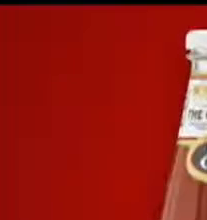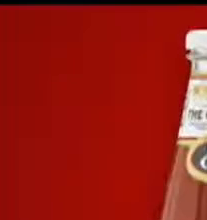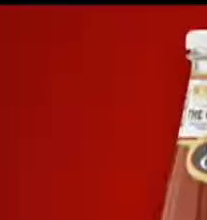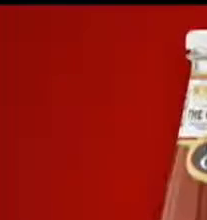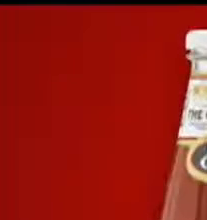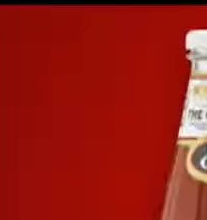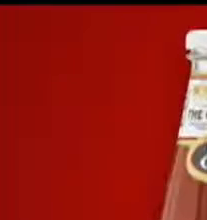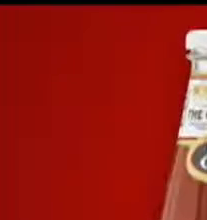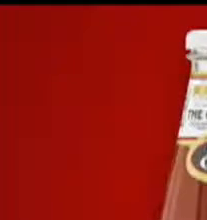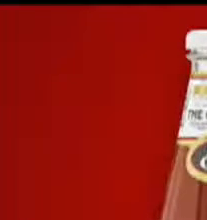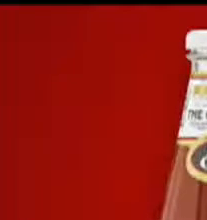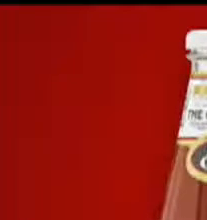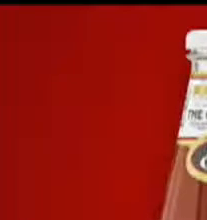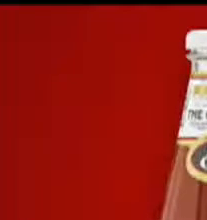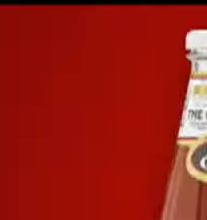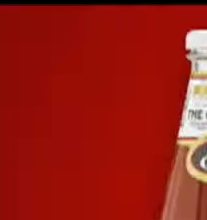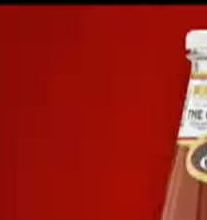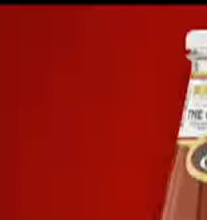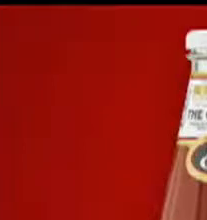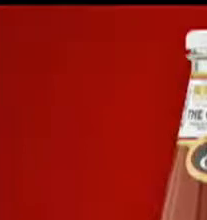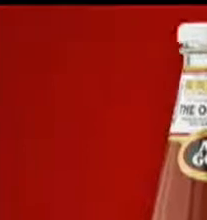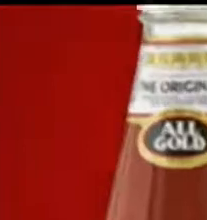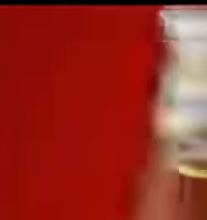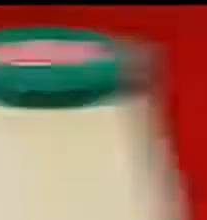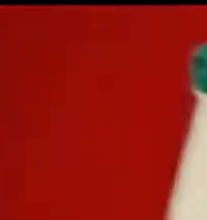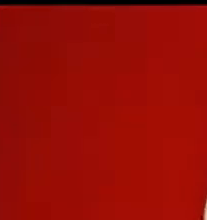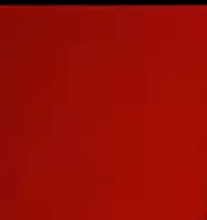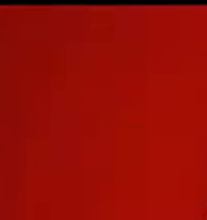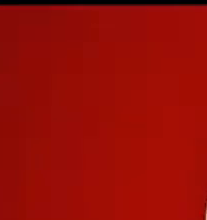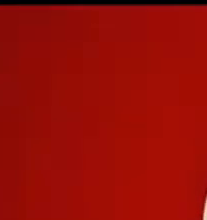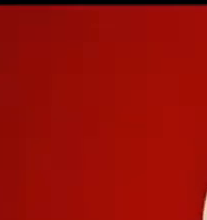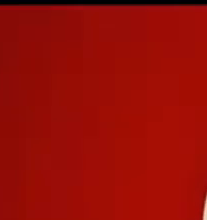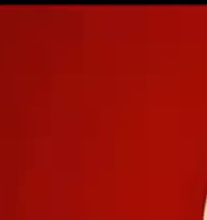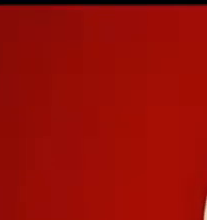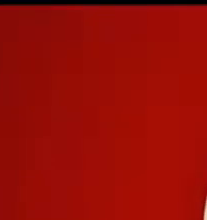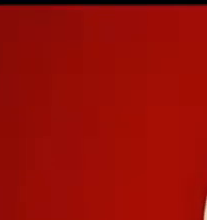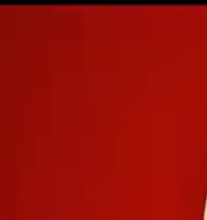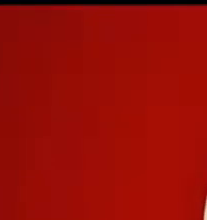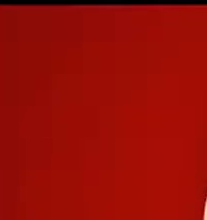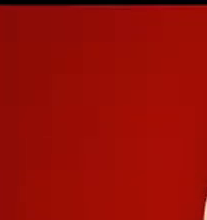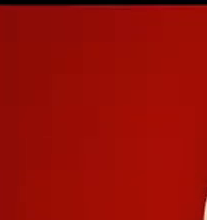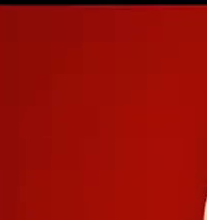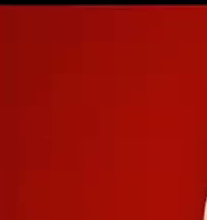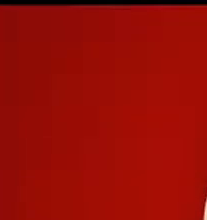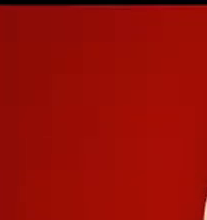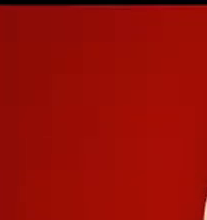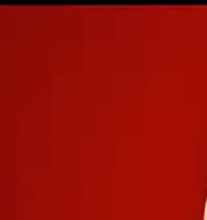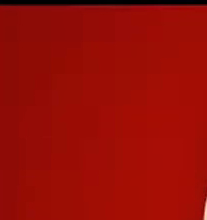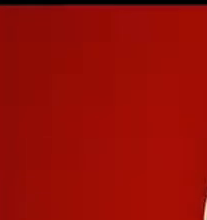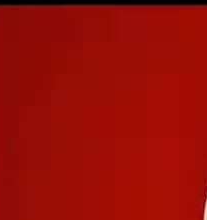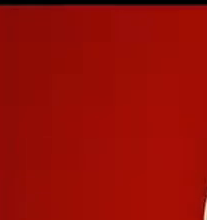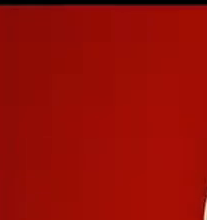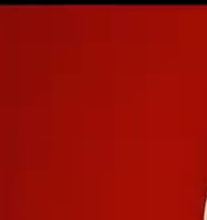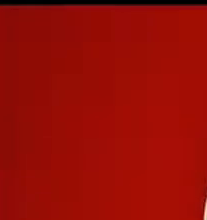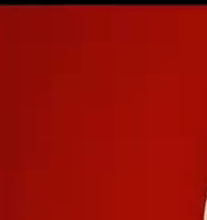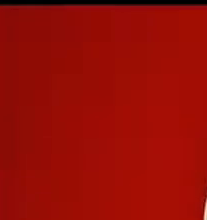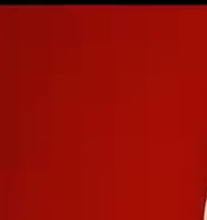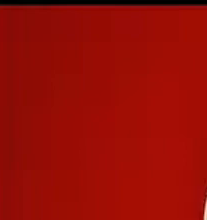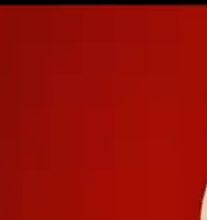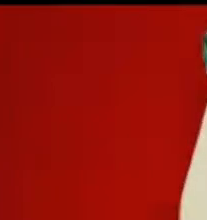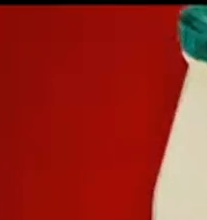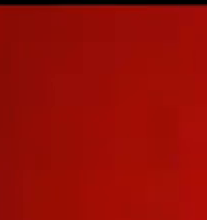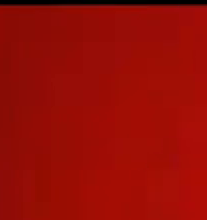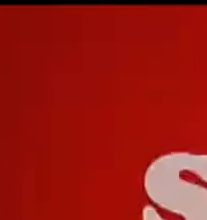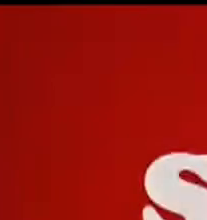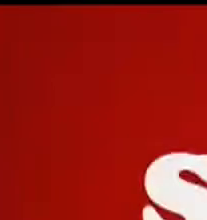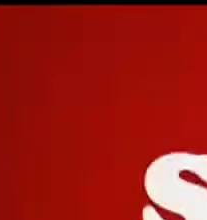All Gold tomato sauce, only $26.99, and 750 grams of Cross and Blackwell tangy mayonnaise, just